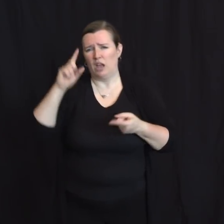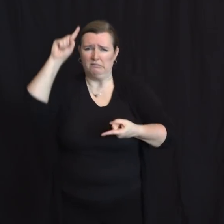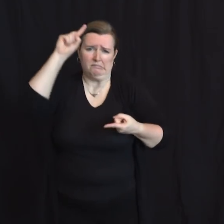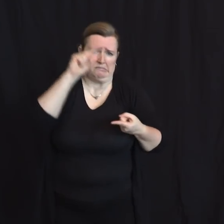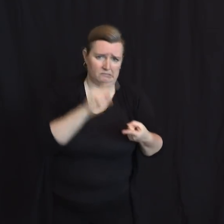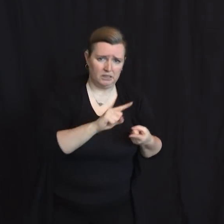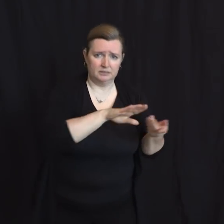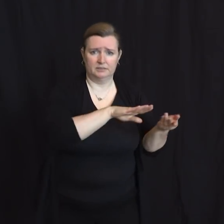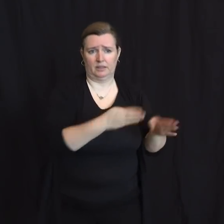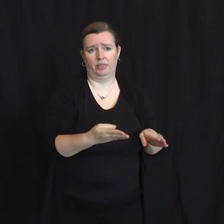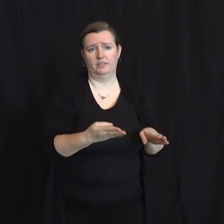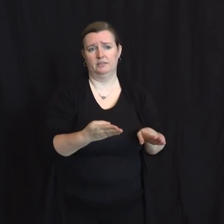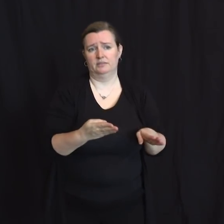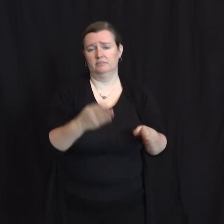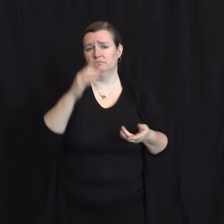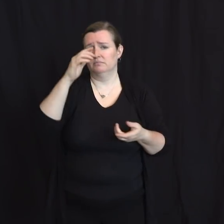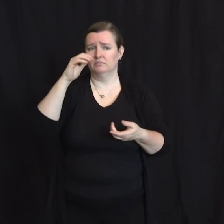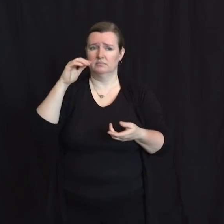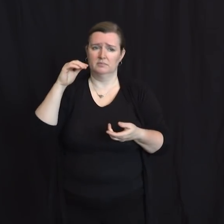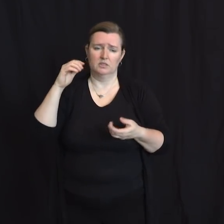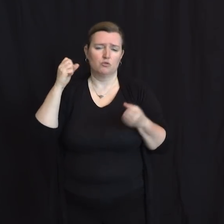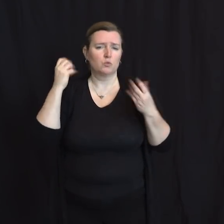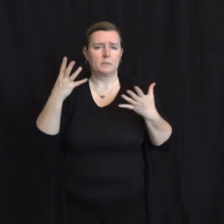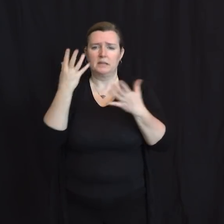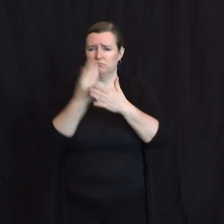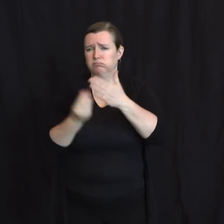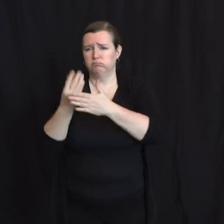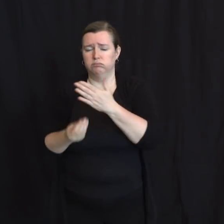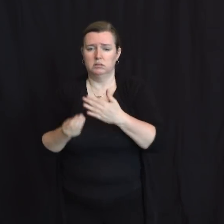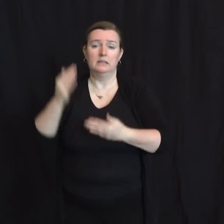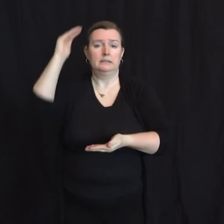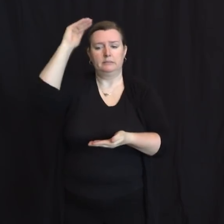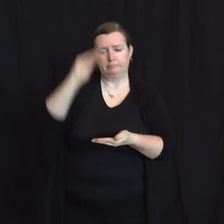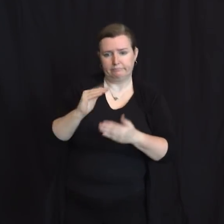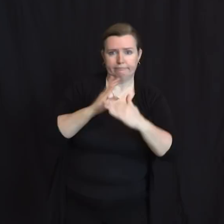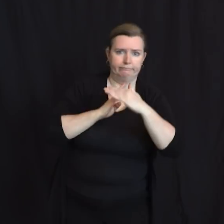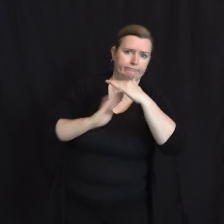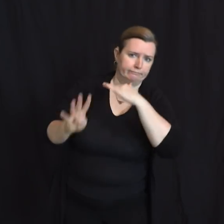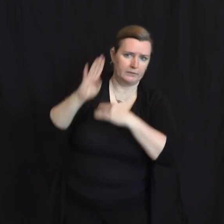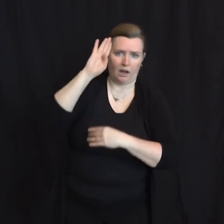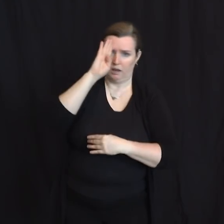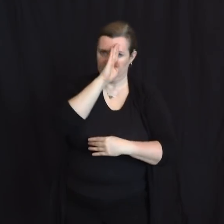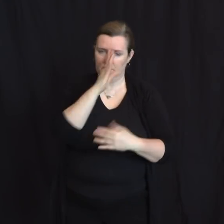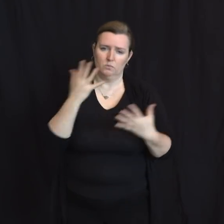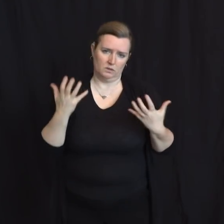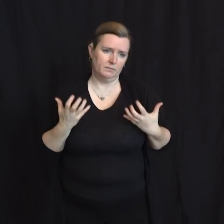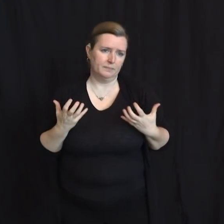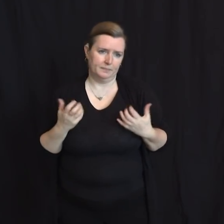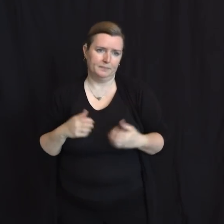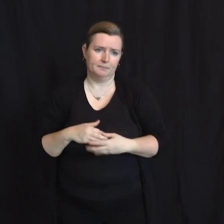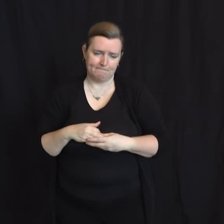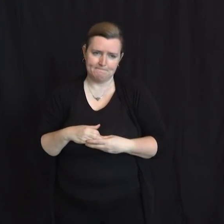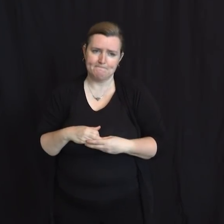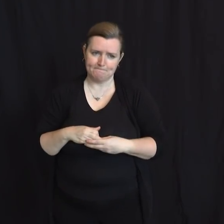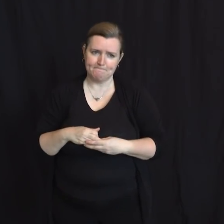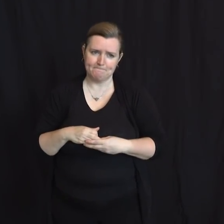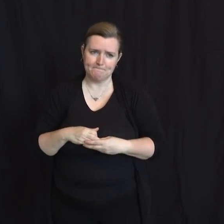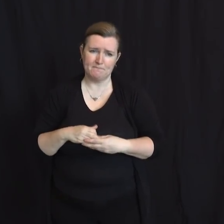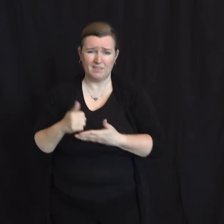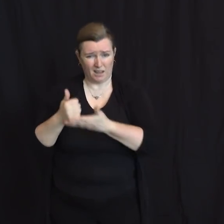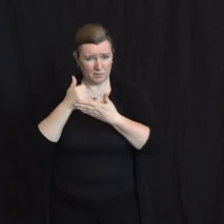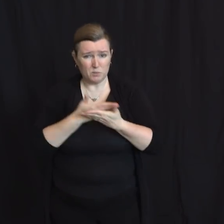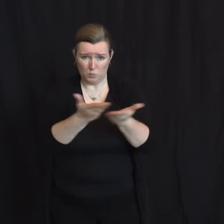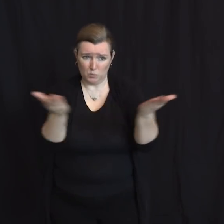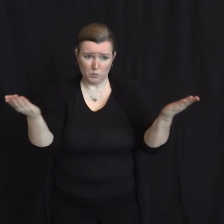lives, fewer hospitalizations, and faster as opposed to slower. I want to thank the Commissioner Judy